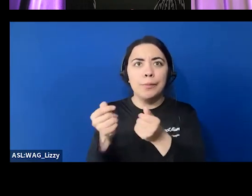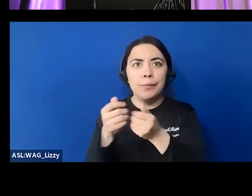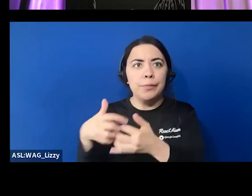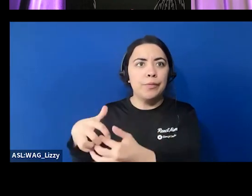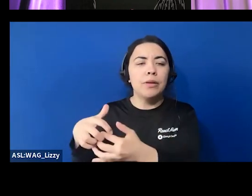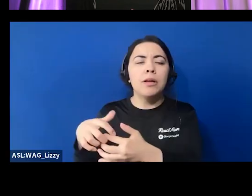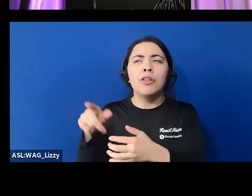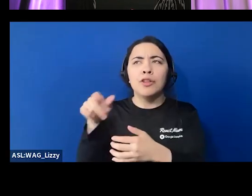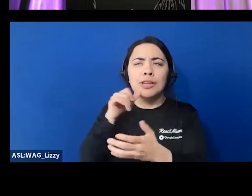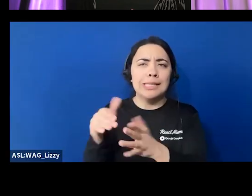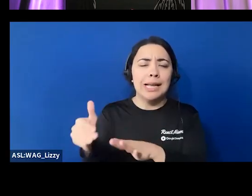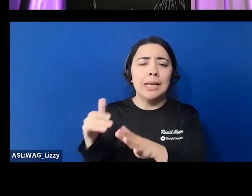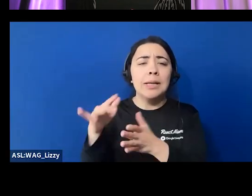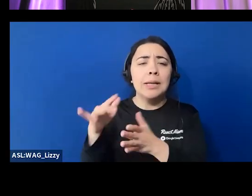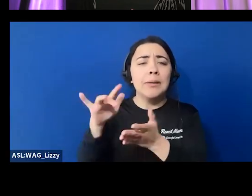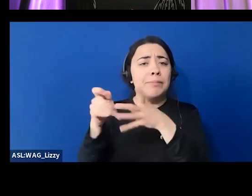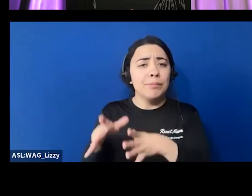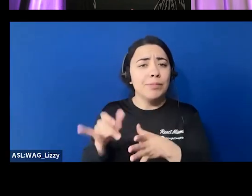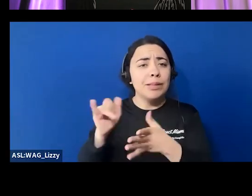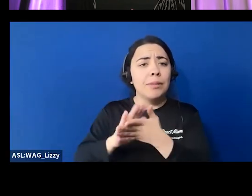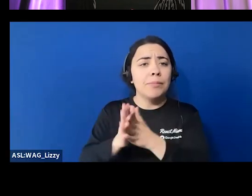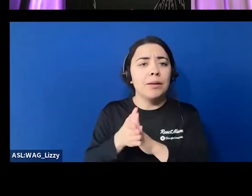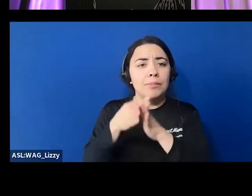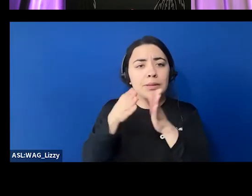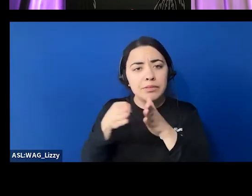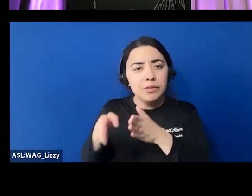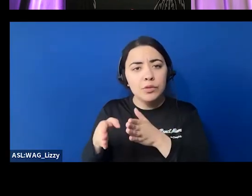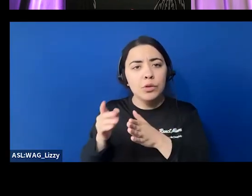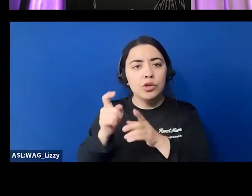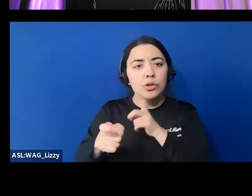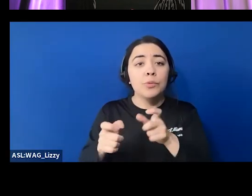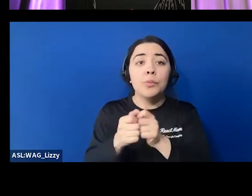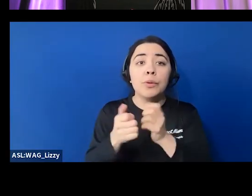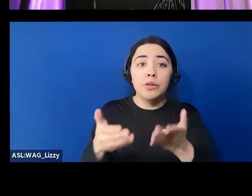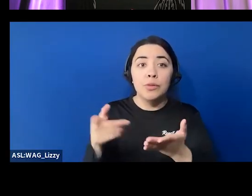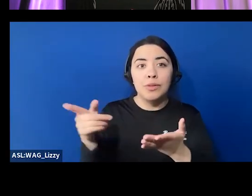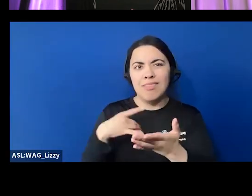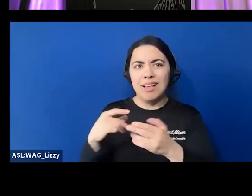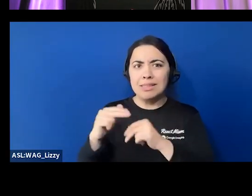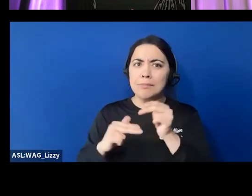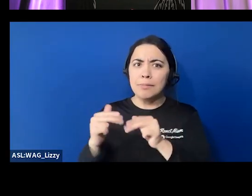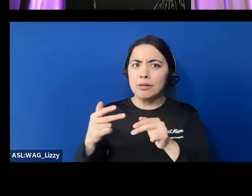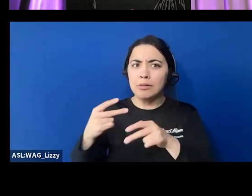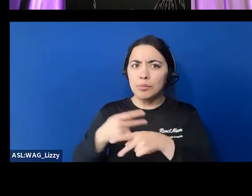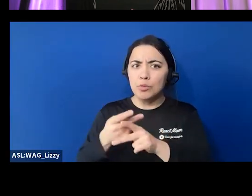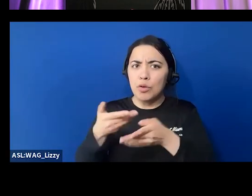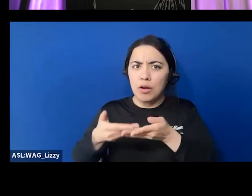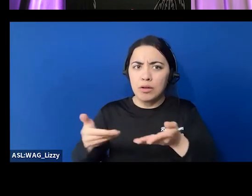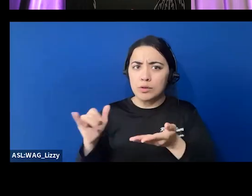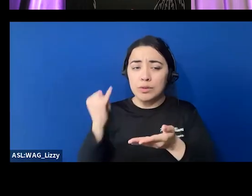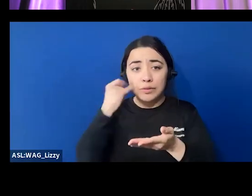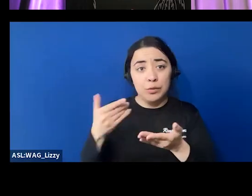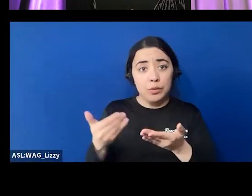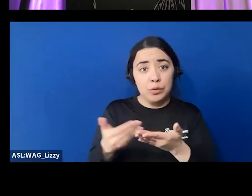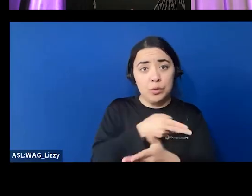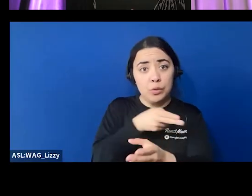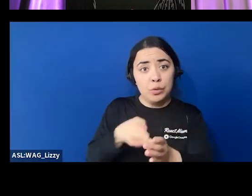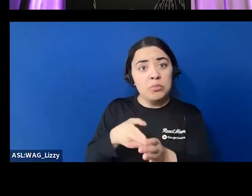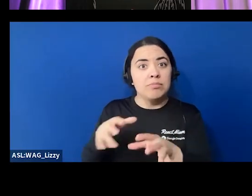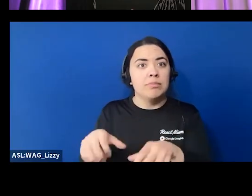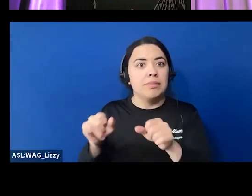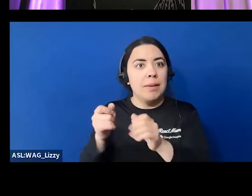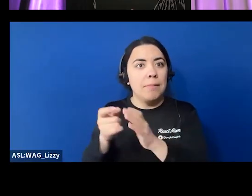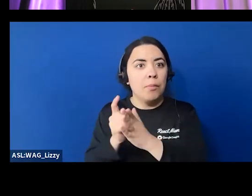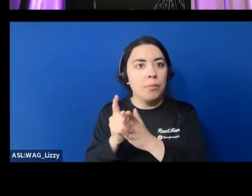dying. The best of those middle managers are going to switch to being individual contributors with you. They like to build product too. And if you're new to the industry, I'd say seize the moment.